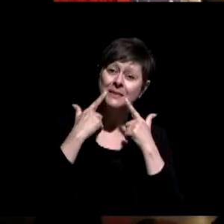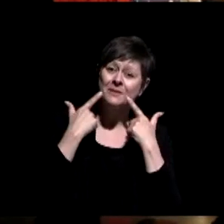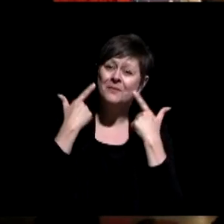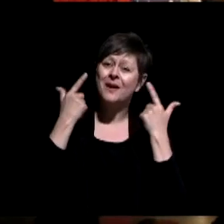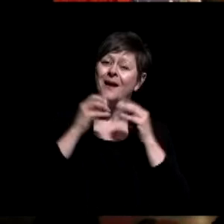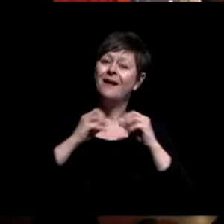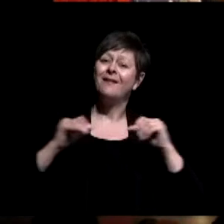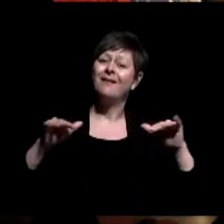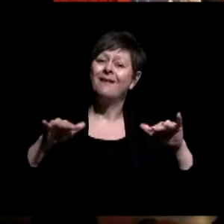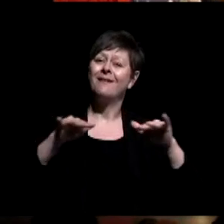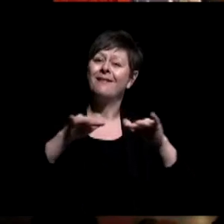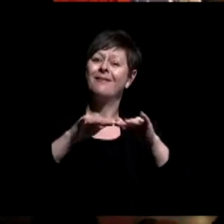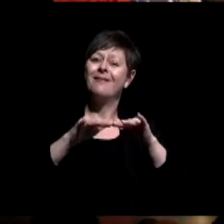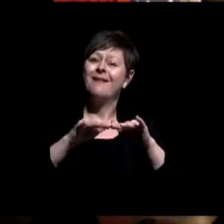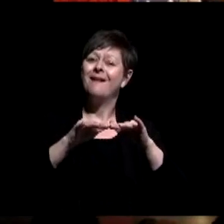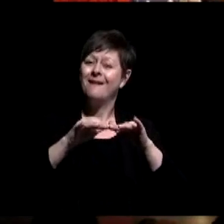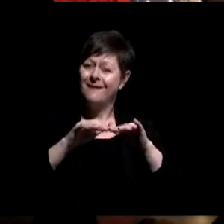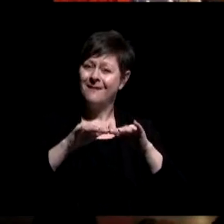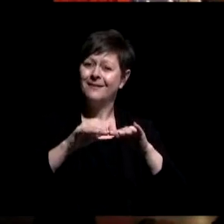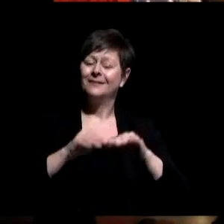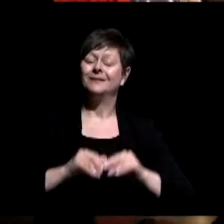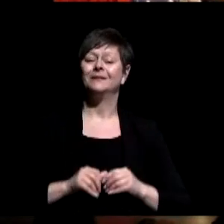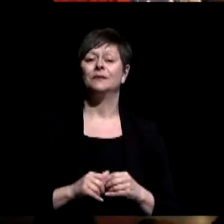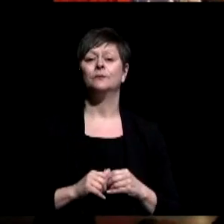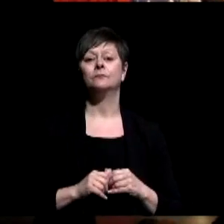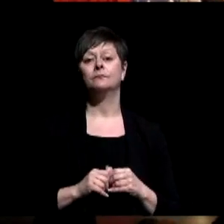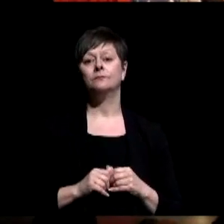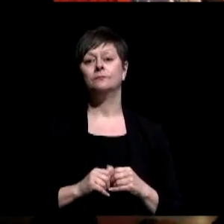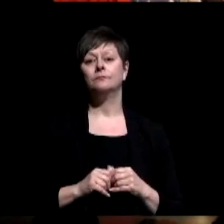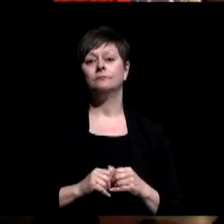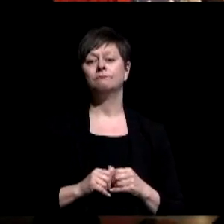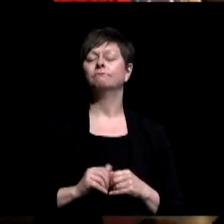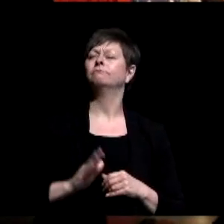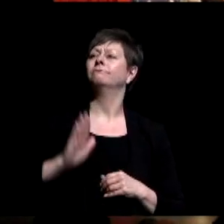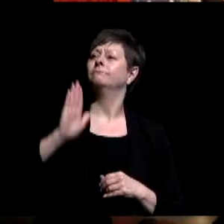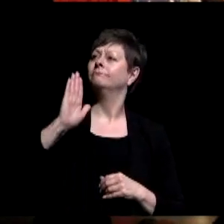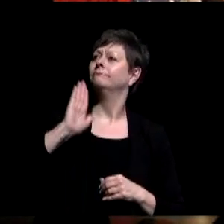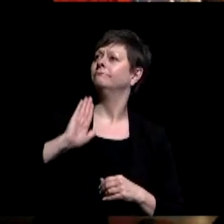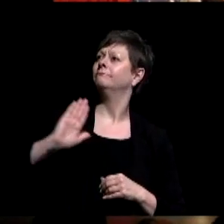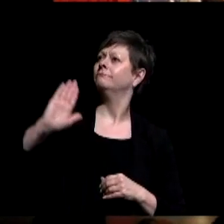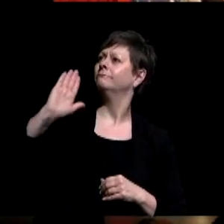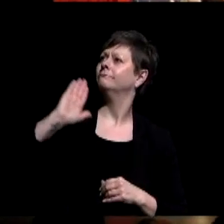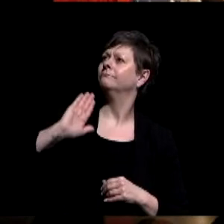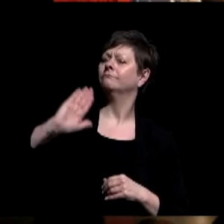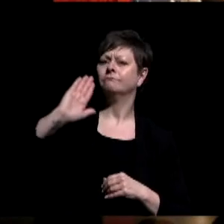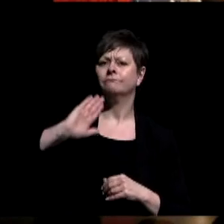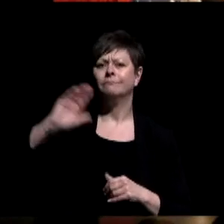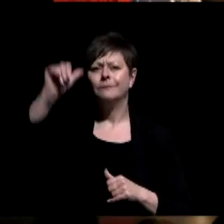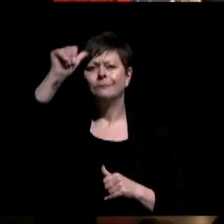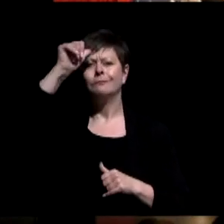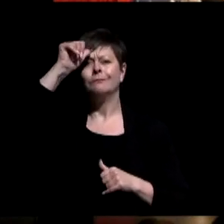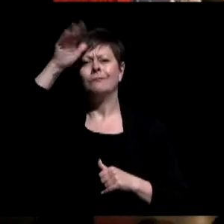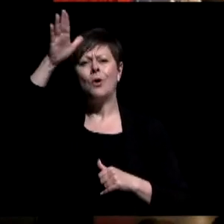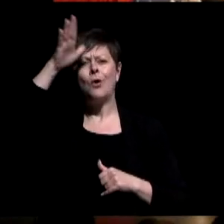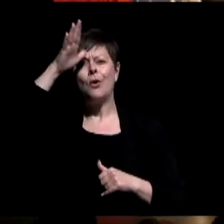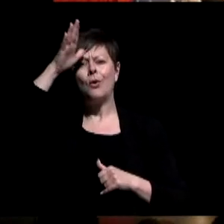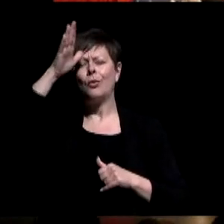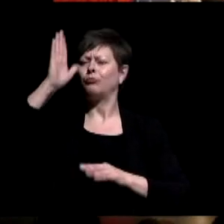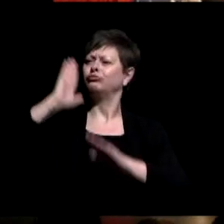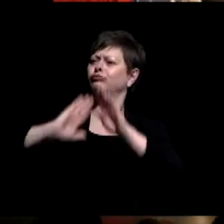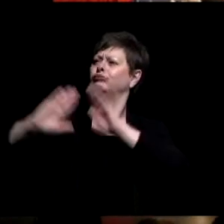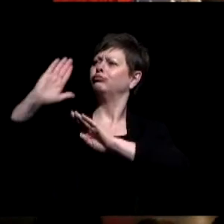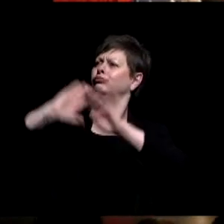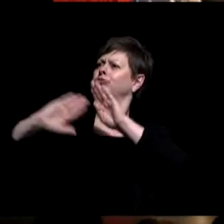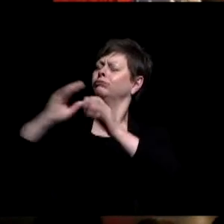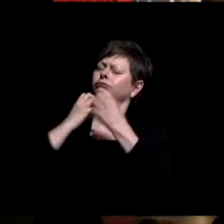thee, smiling land. As loved our fathers, so we